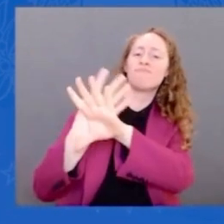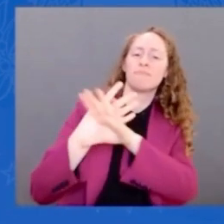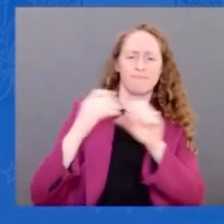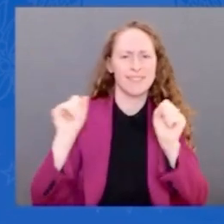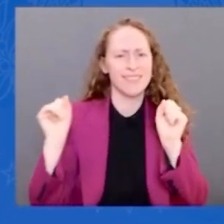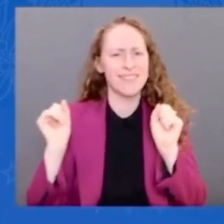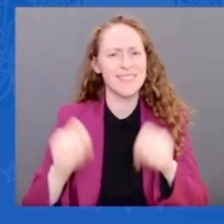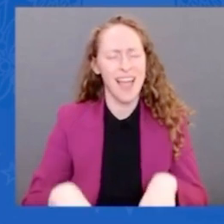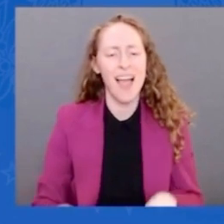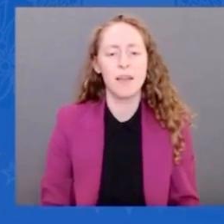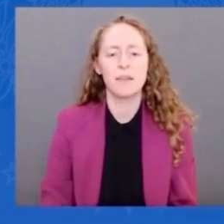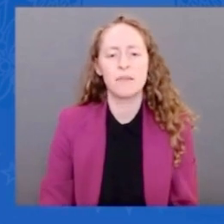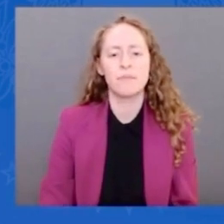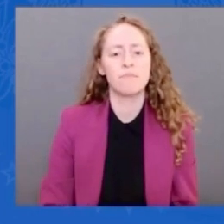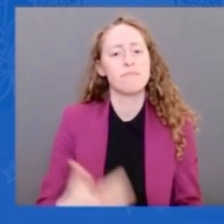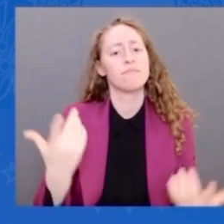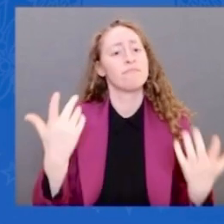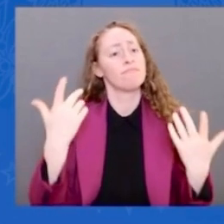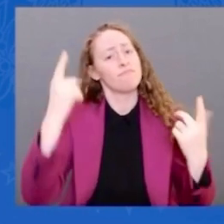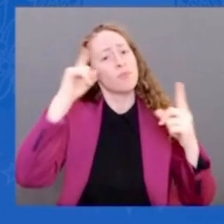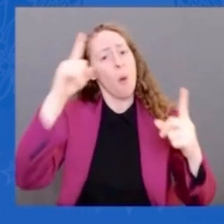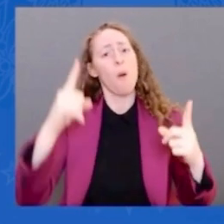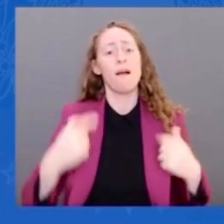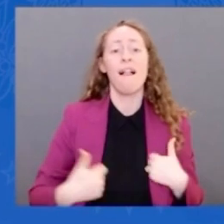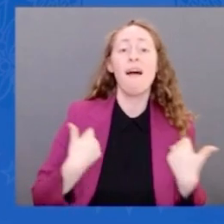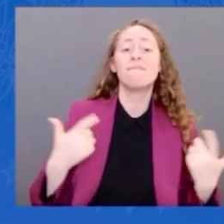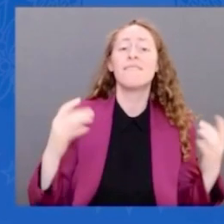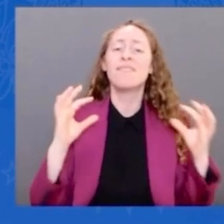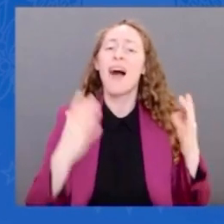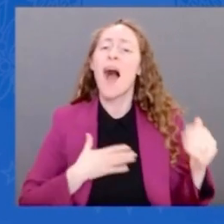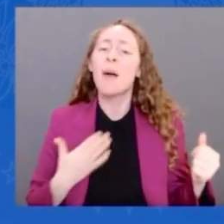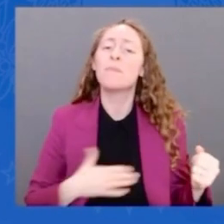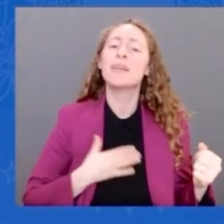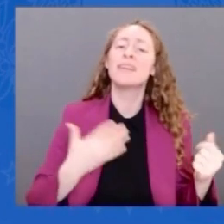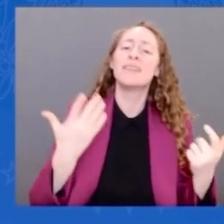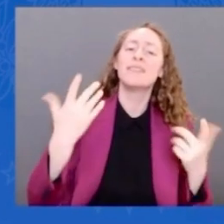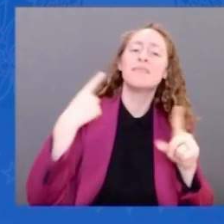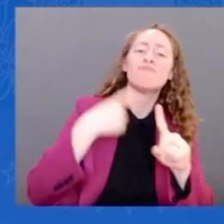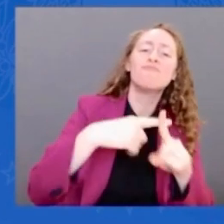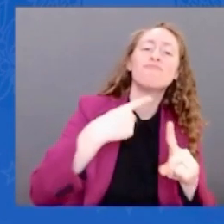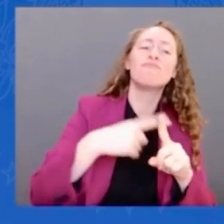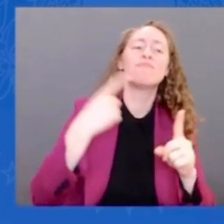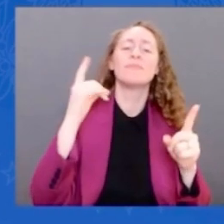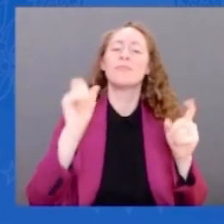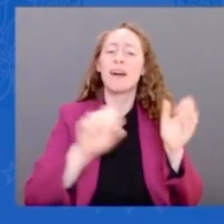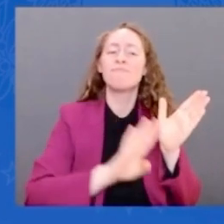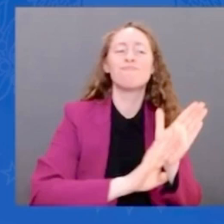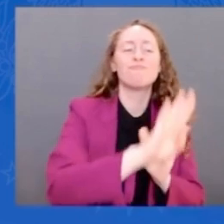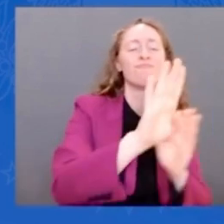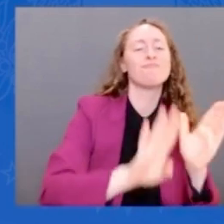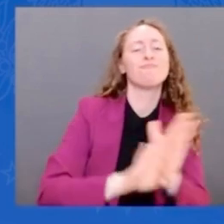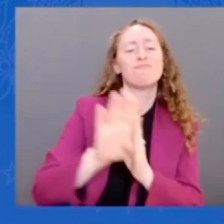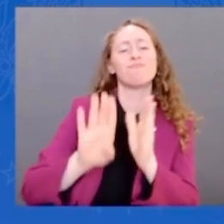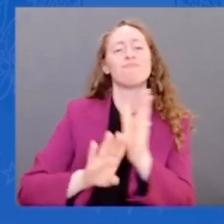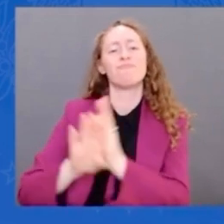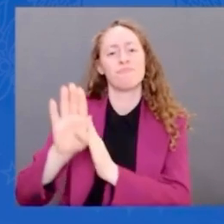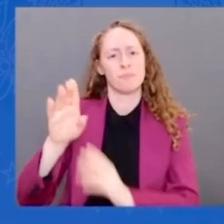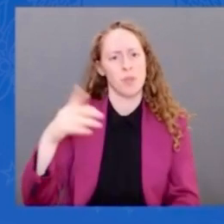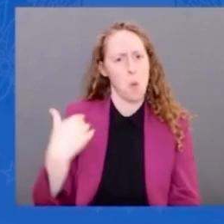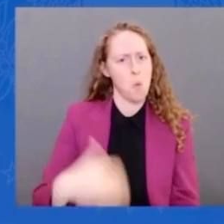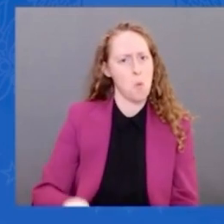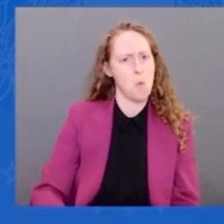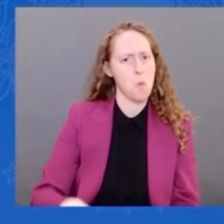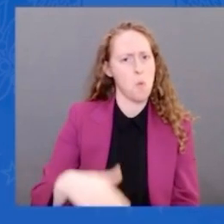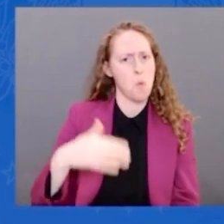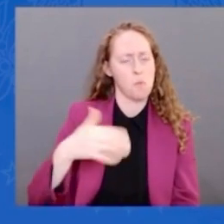and more prosperous lives. This is what so much of our work as an administration comes down to, fighting to make sure every